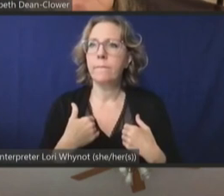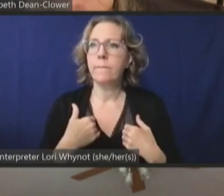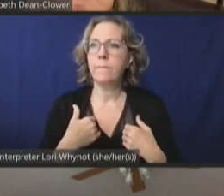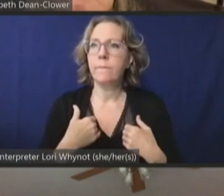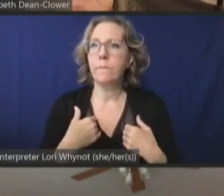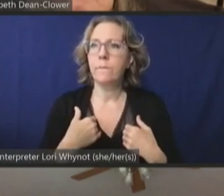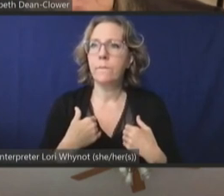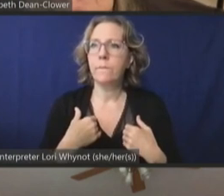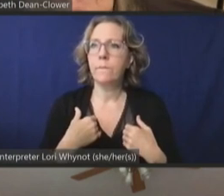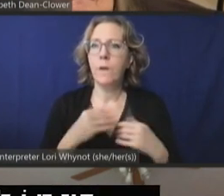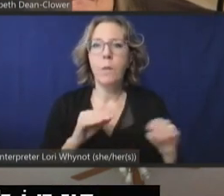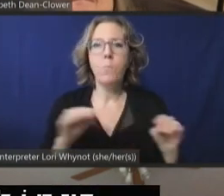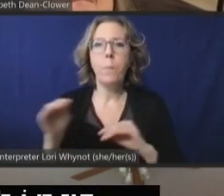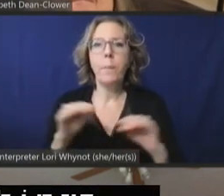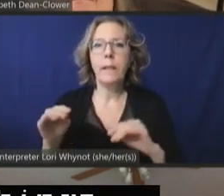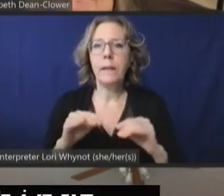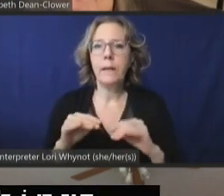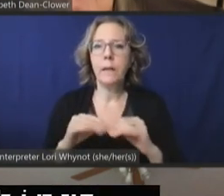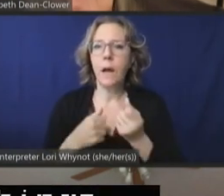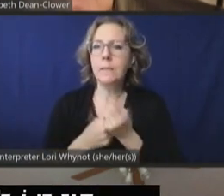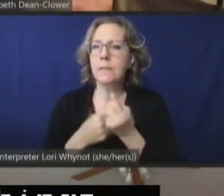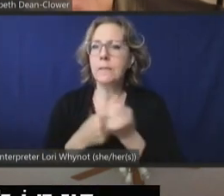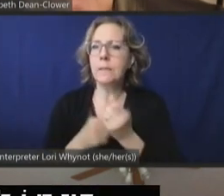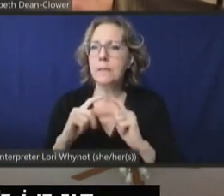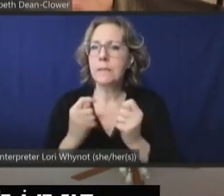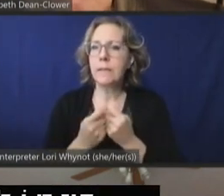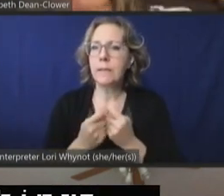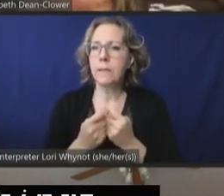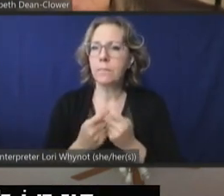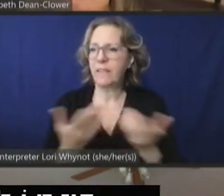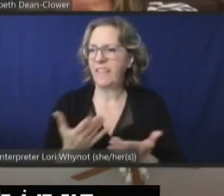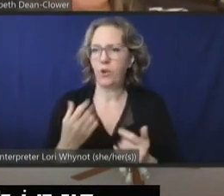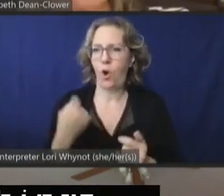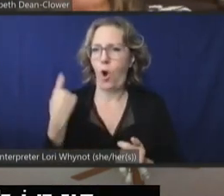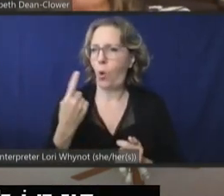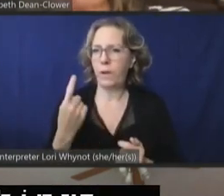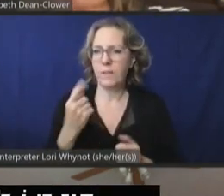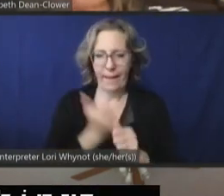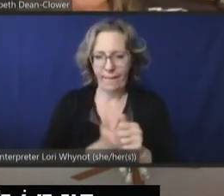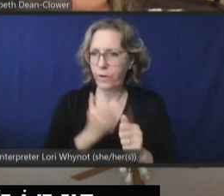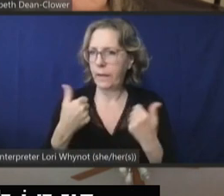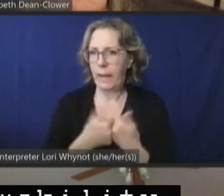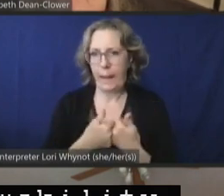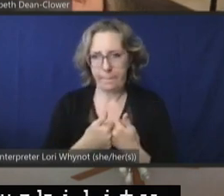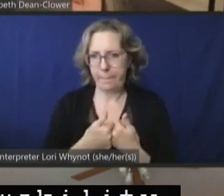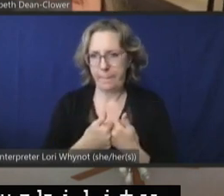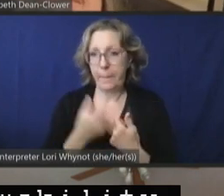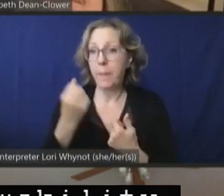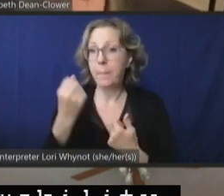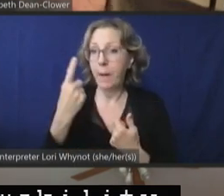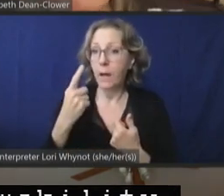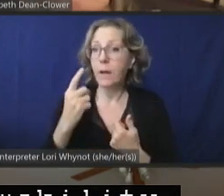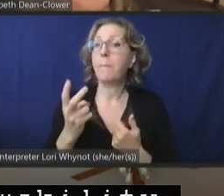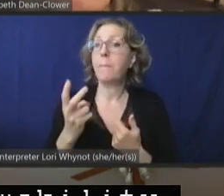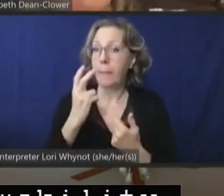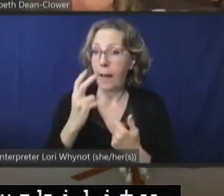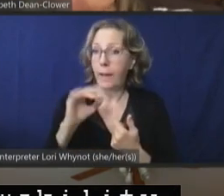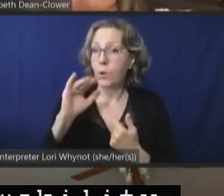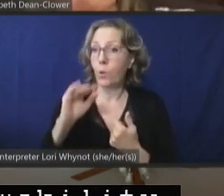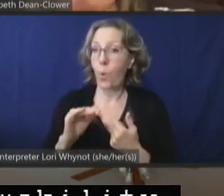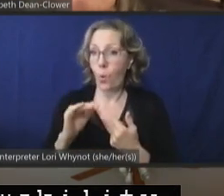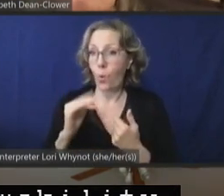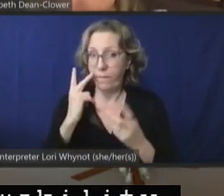Our mobility assistance team, who are always here for every game, but on Blind Low Vision Night specifically, we